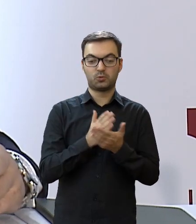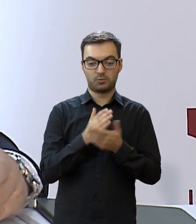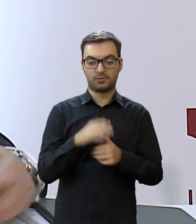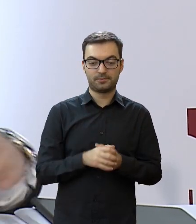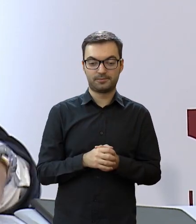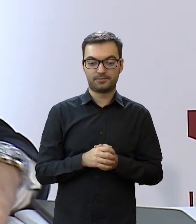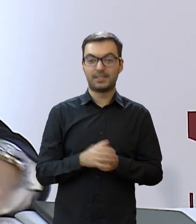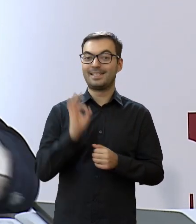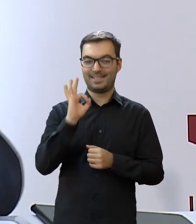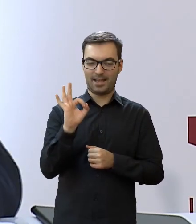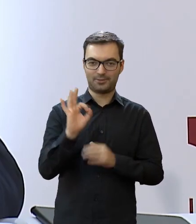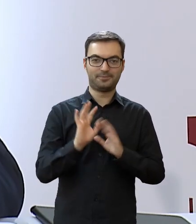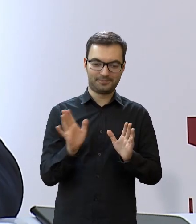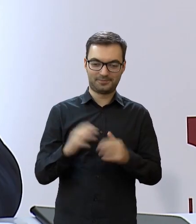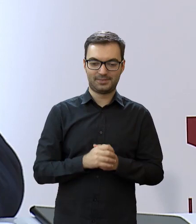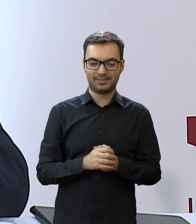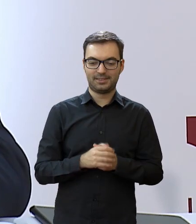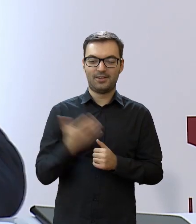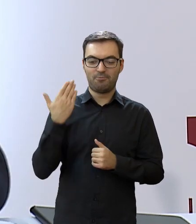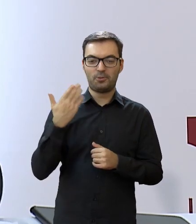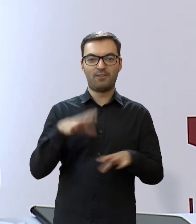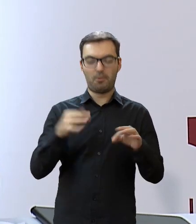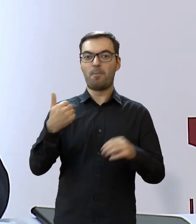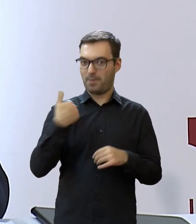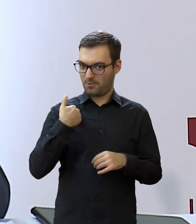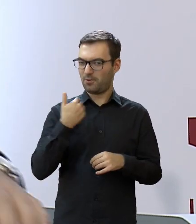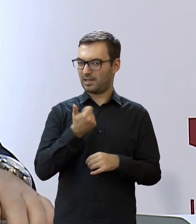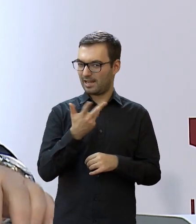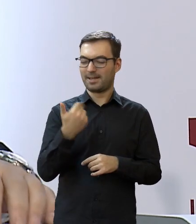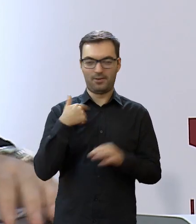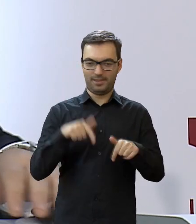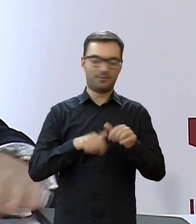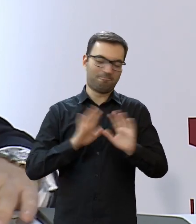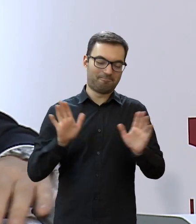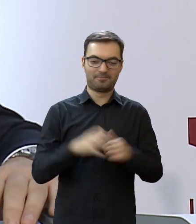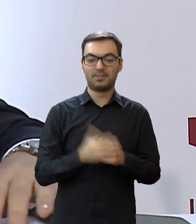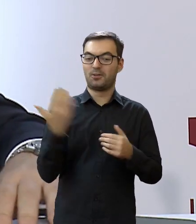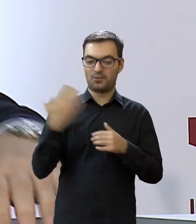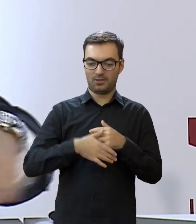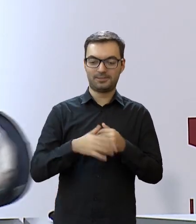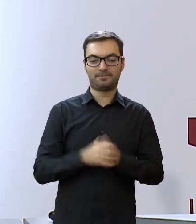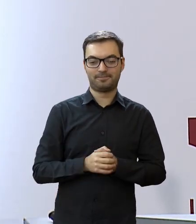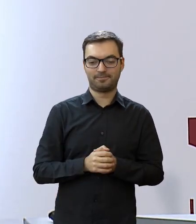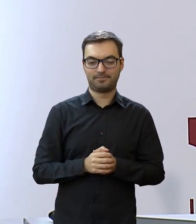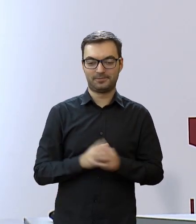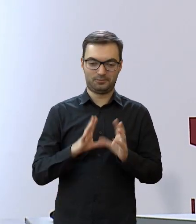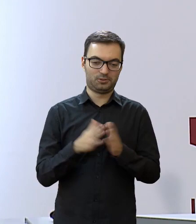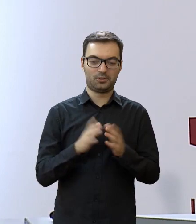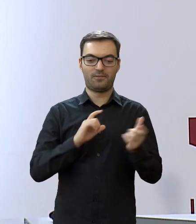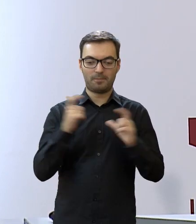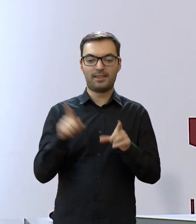none, contrary to the previous elections. That's all as for the means